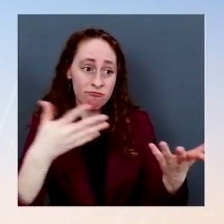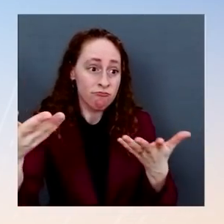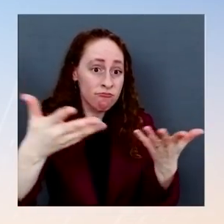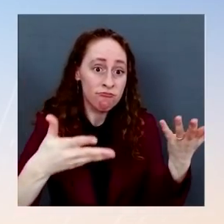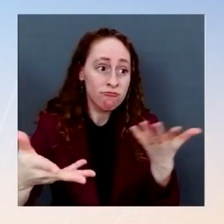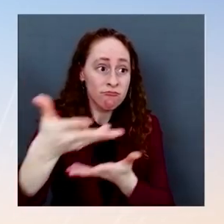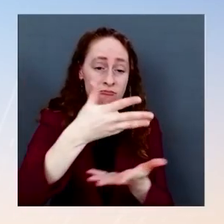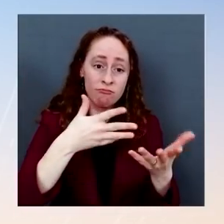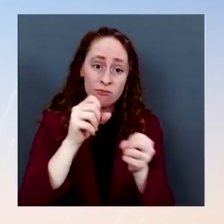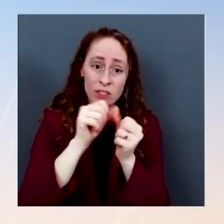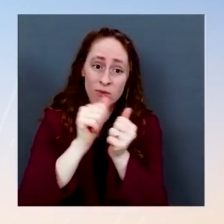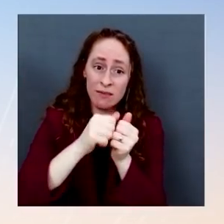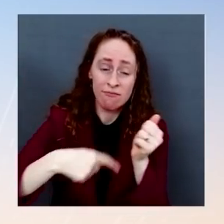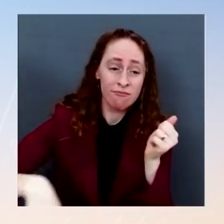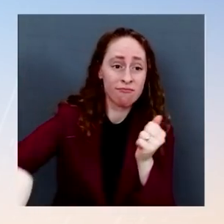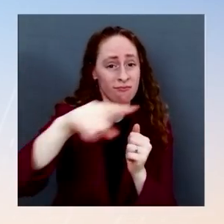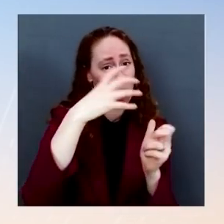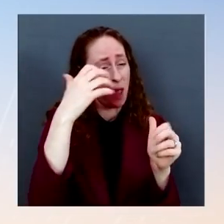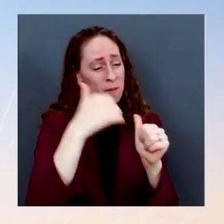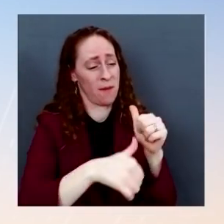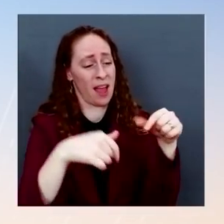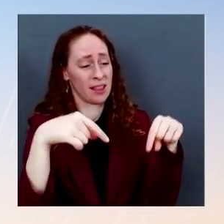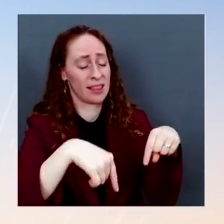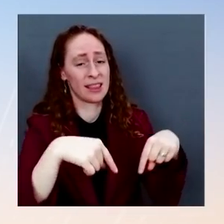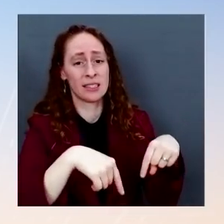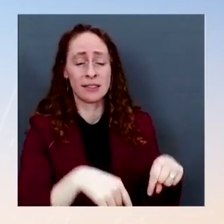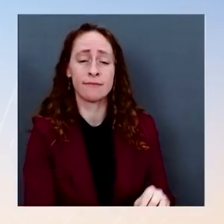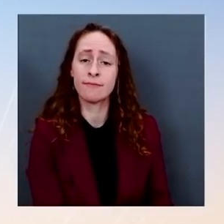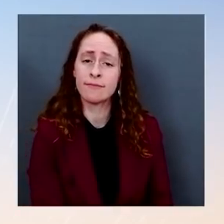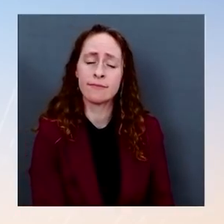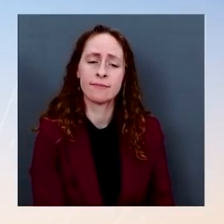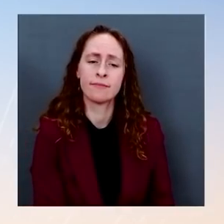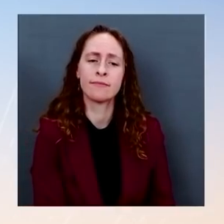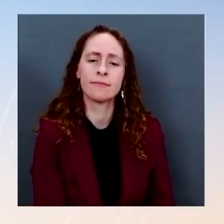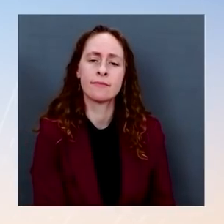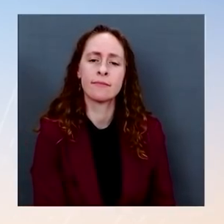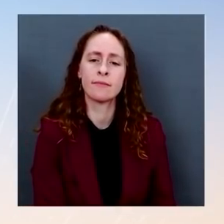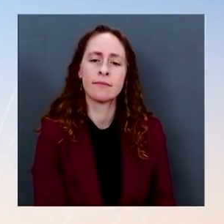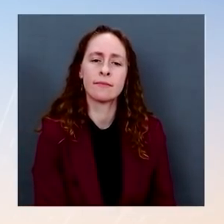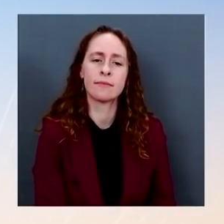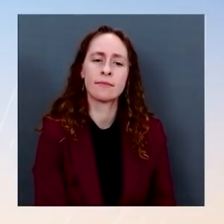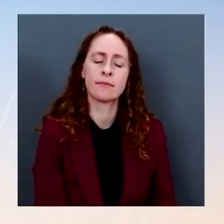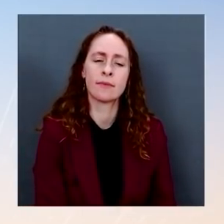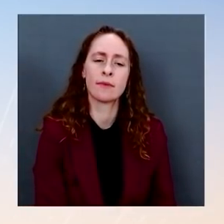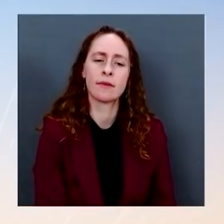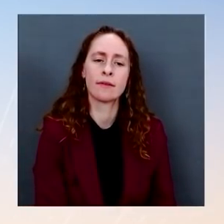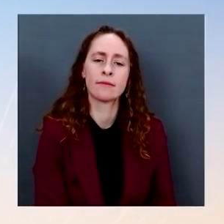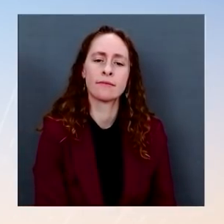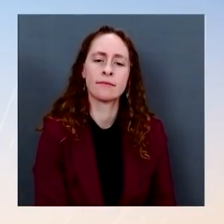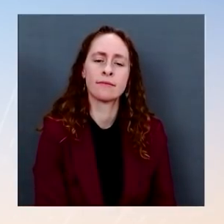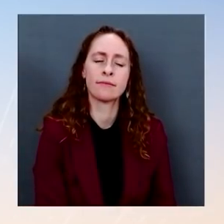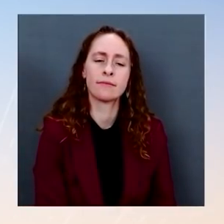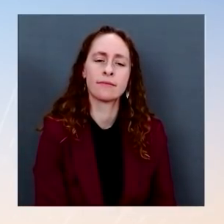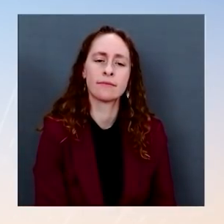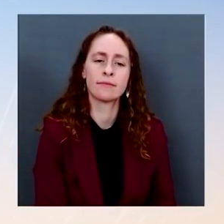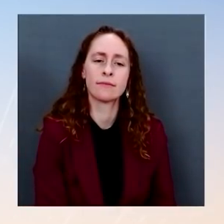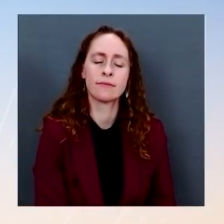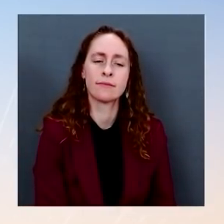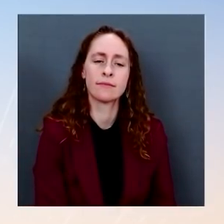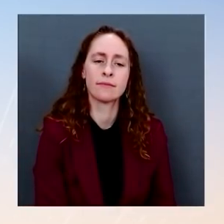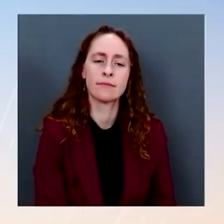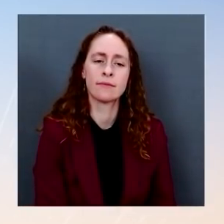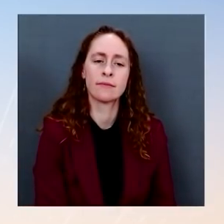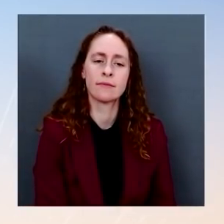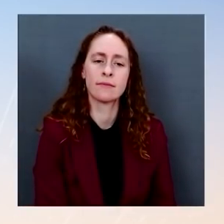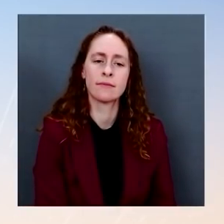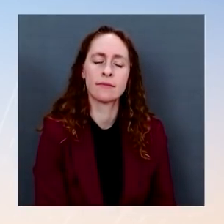have consistently said is on the table and is being evaluated is vaccine mandates for domestic air travel. Is that something that